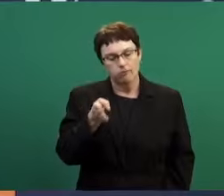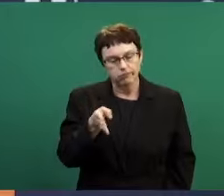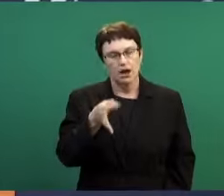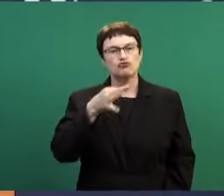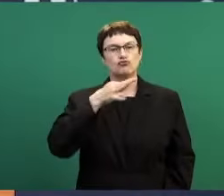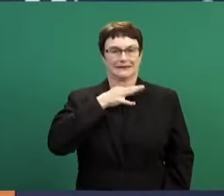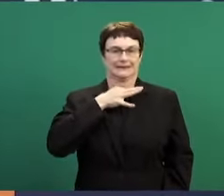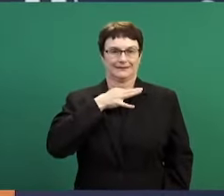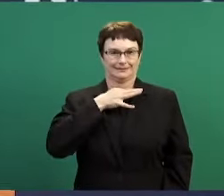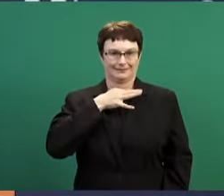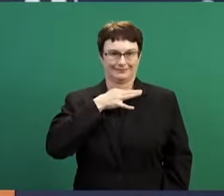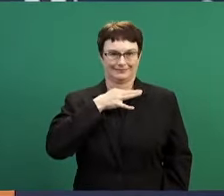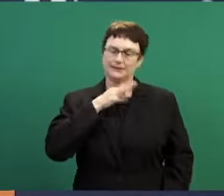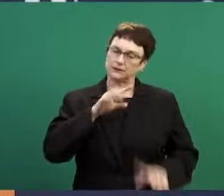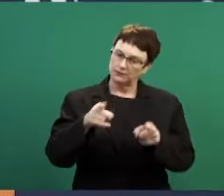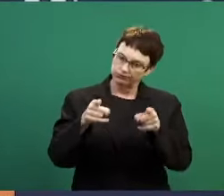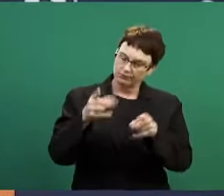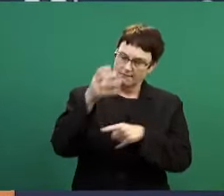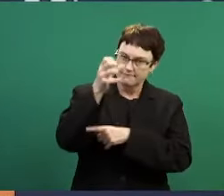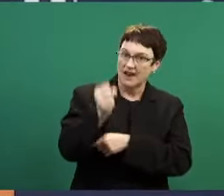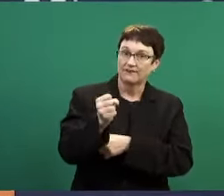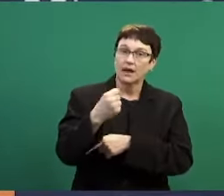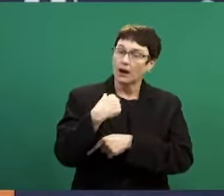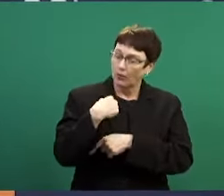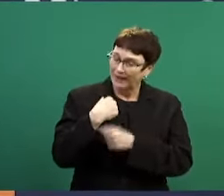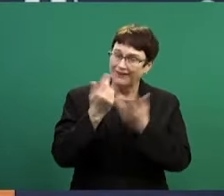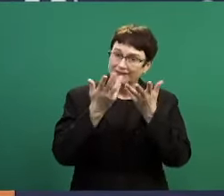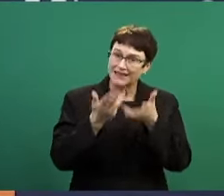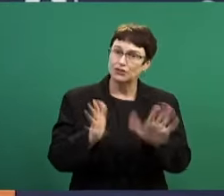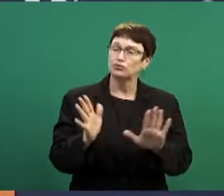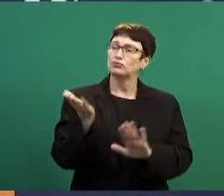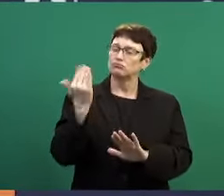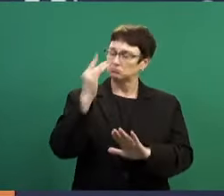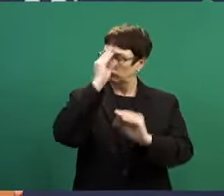upside. And we saw that